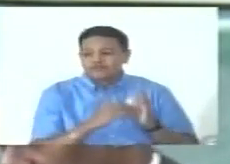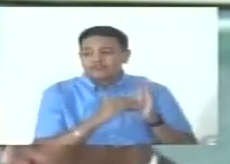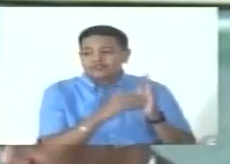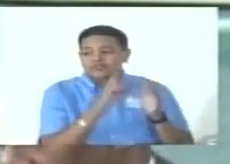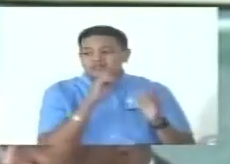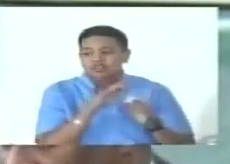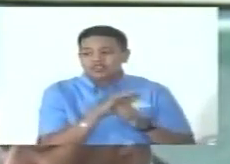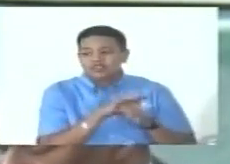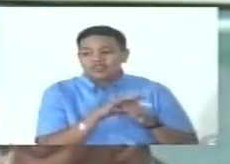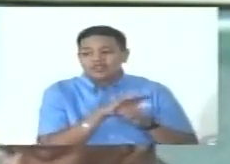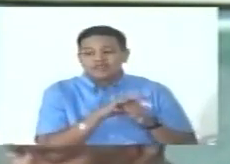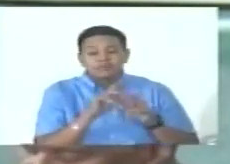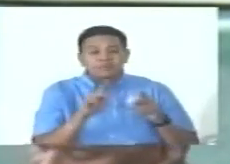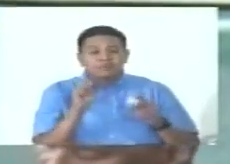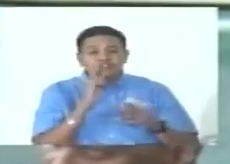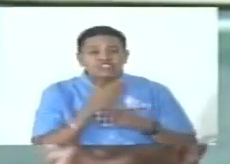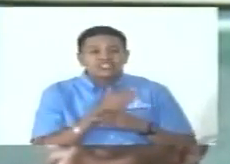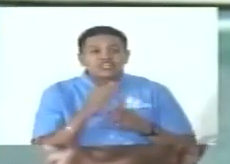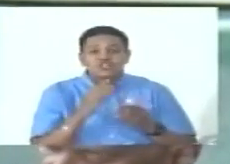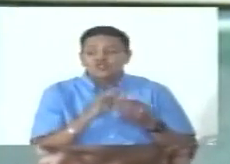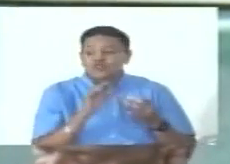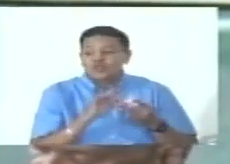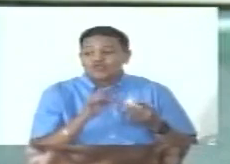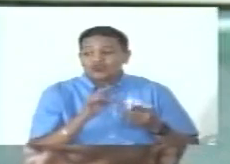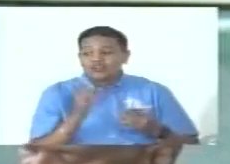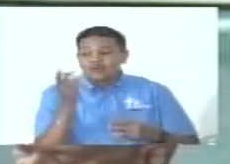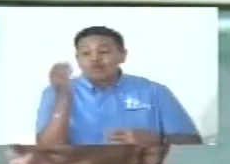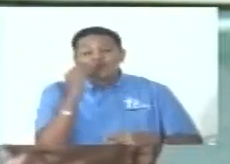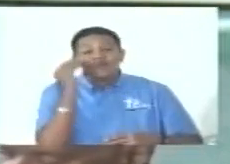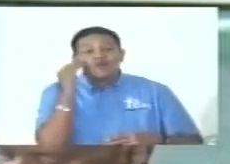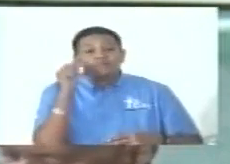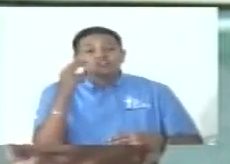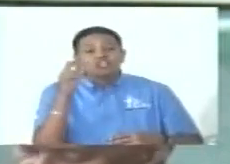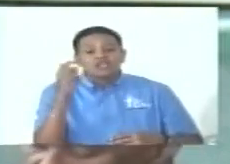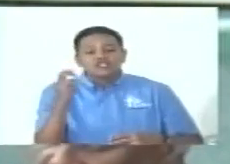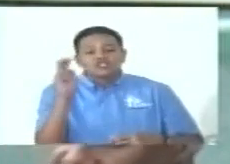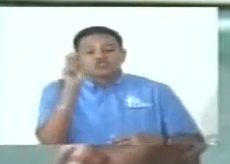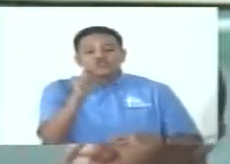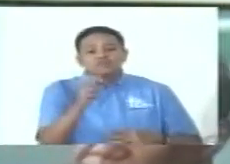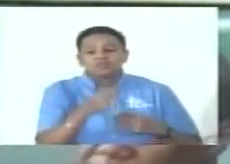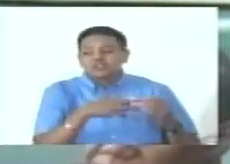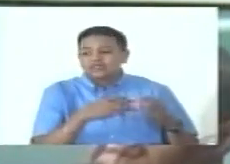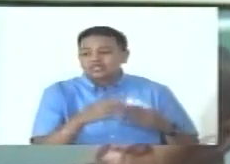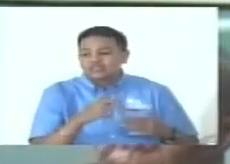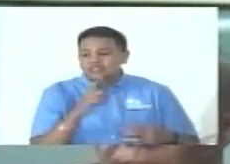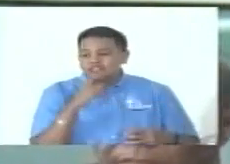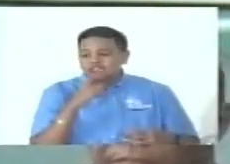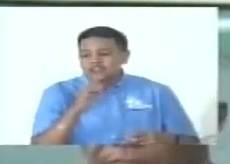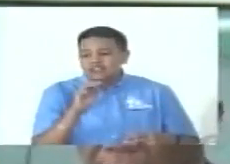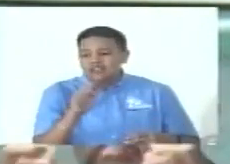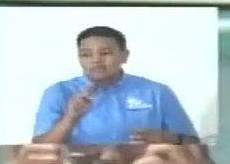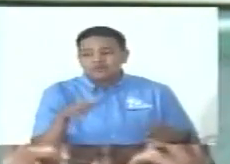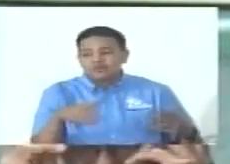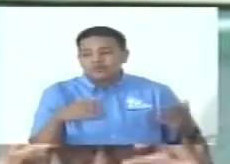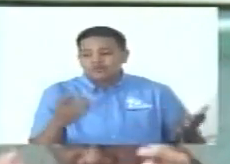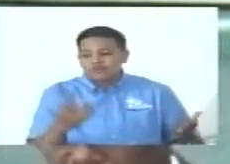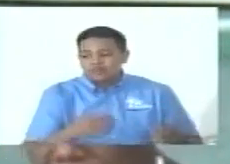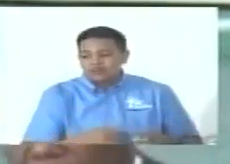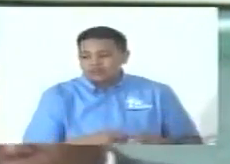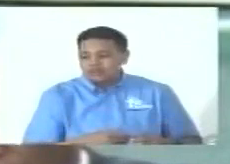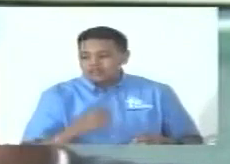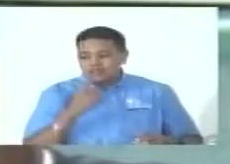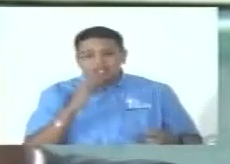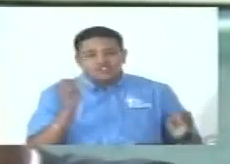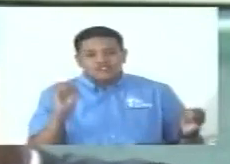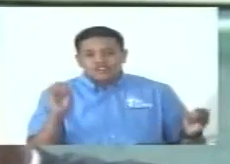share stories that they'll just be at home and Shahine would just arrive at the gate. And when they come out and say, MP, what? She said,